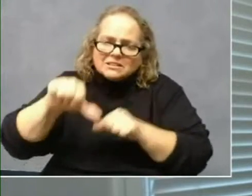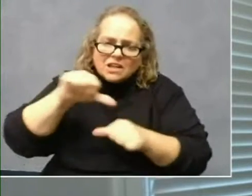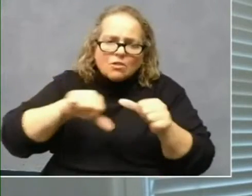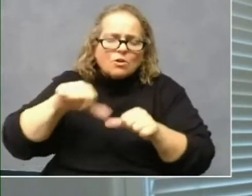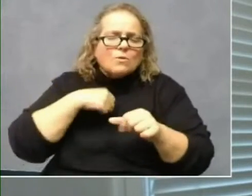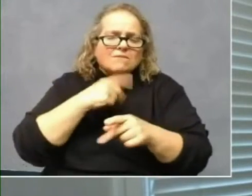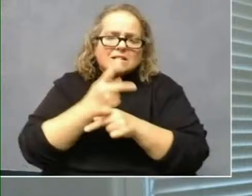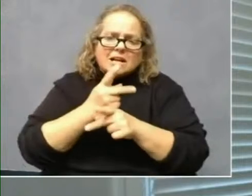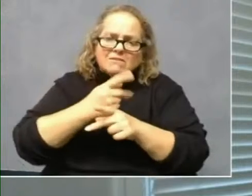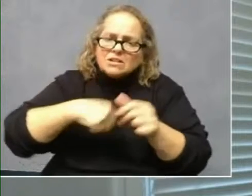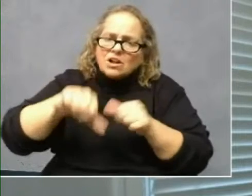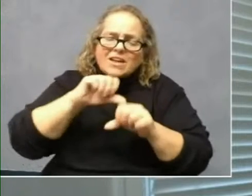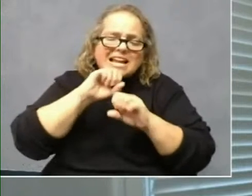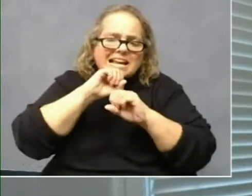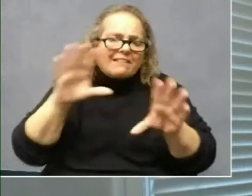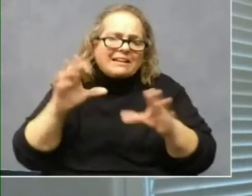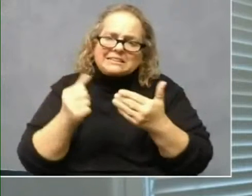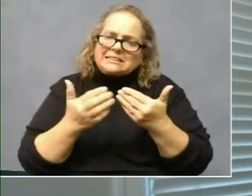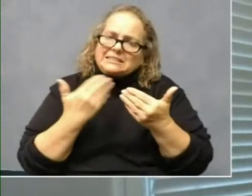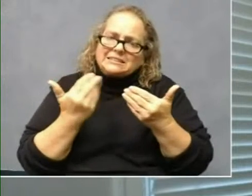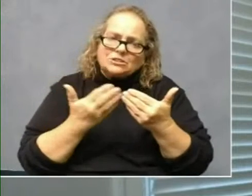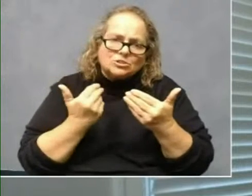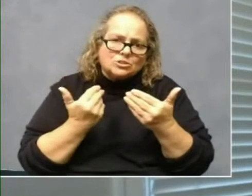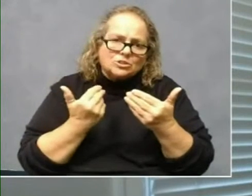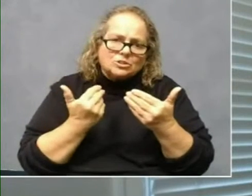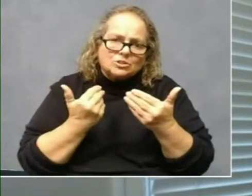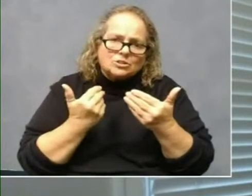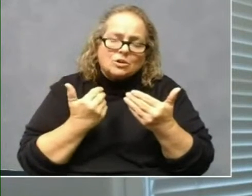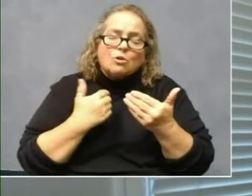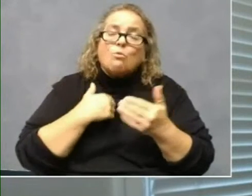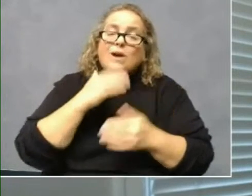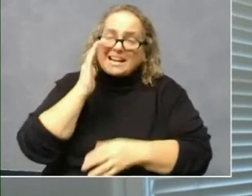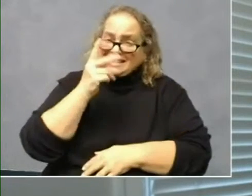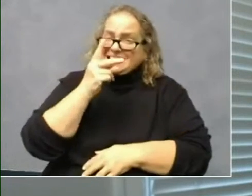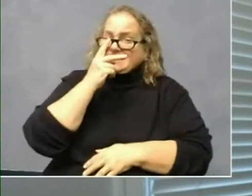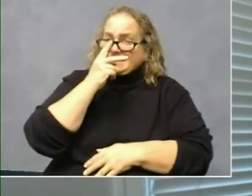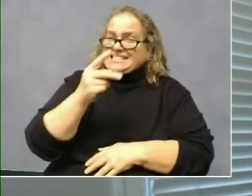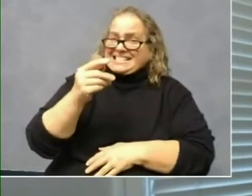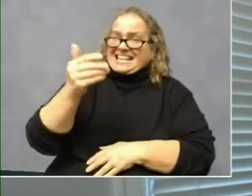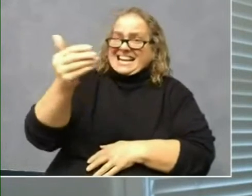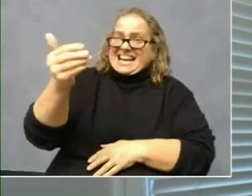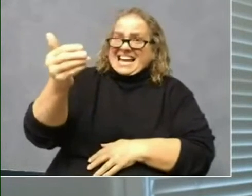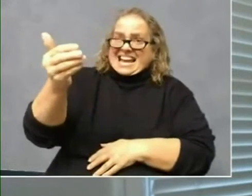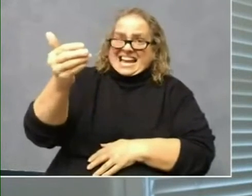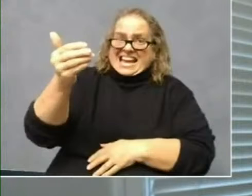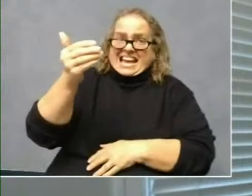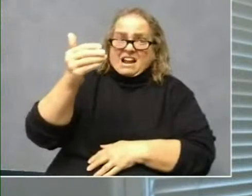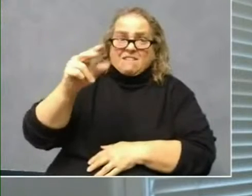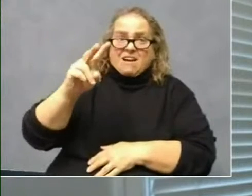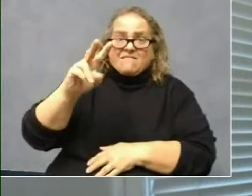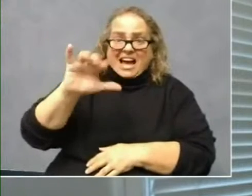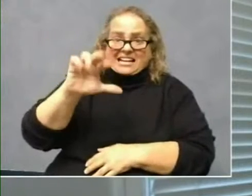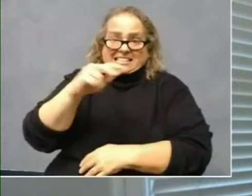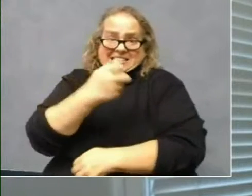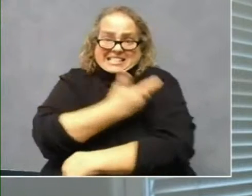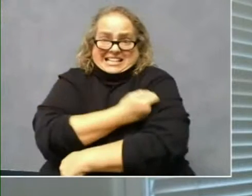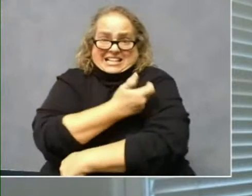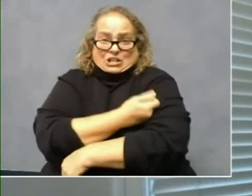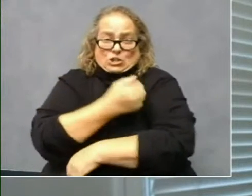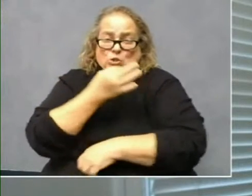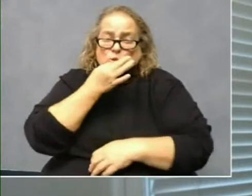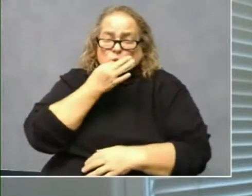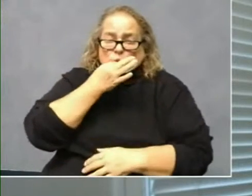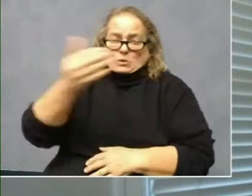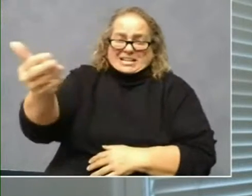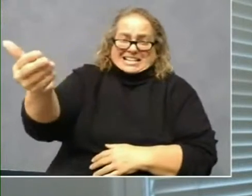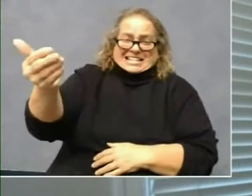are seeing a bright light at the end of the tunnel if these vaccines work like we hope they will. I just ask you to please